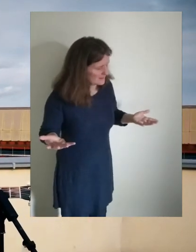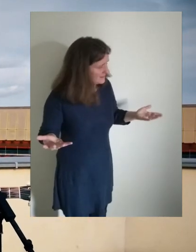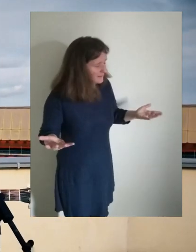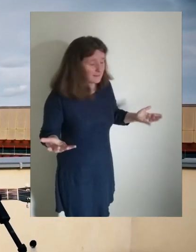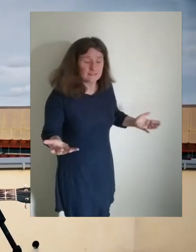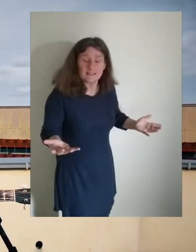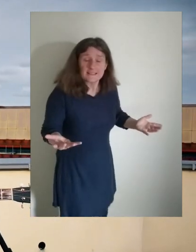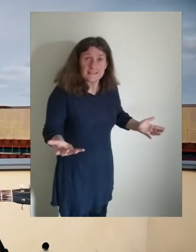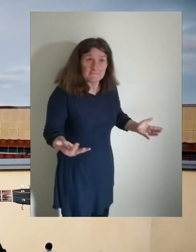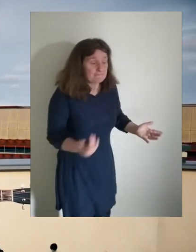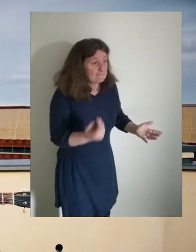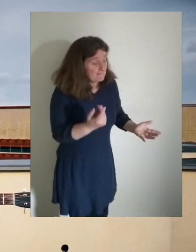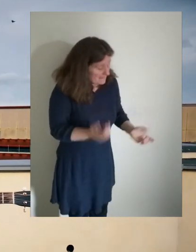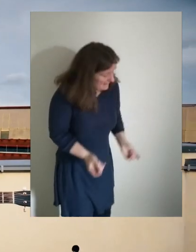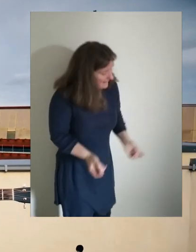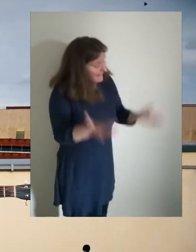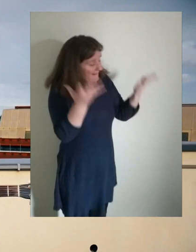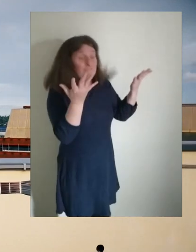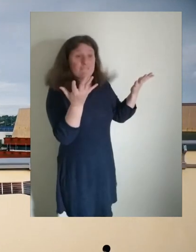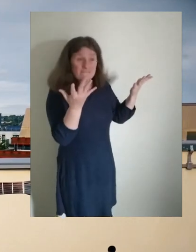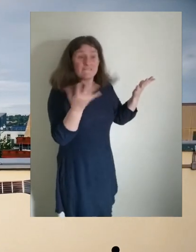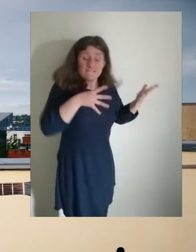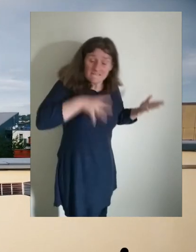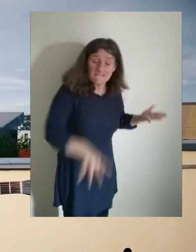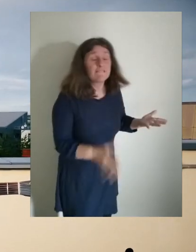it's easy to despair.